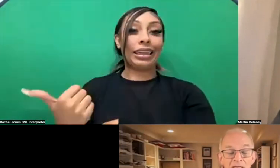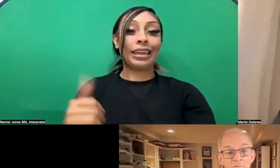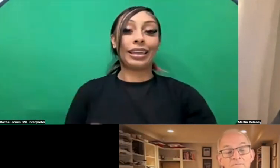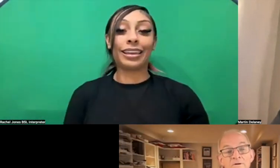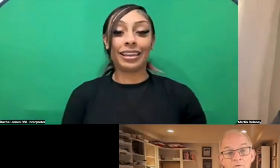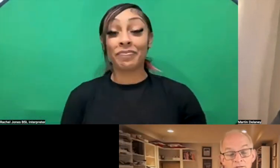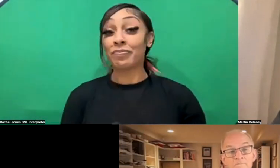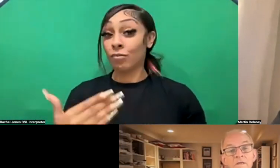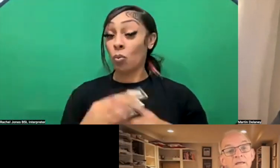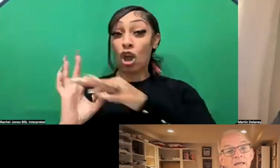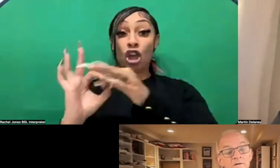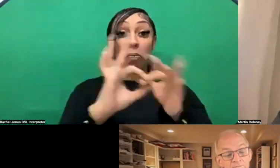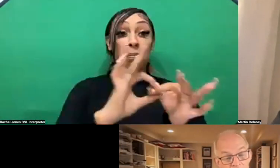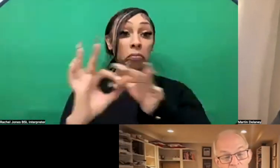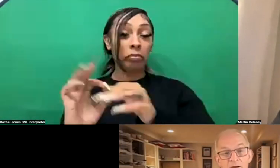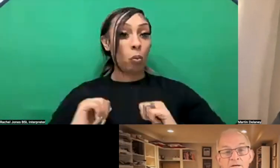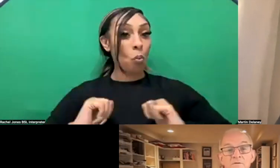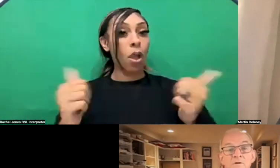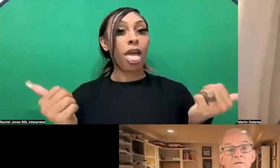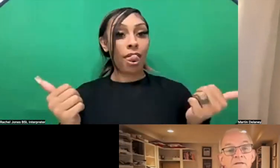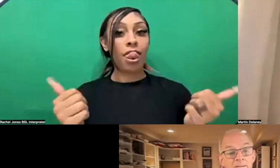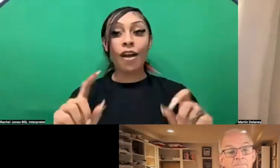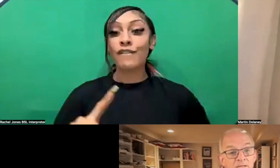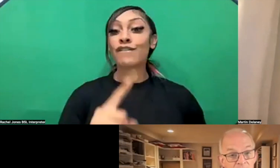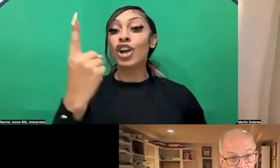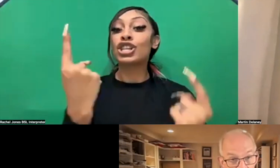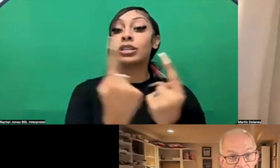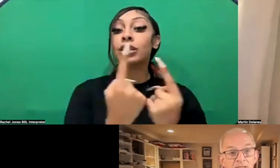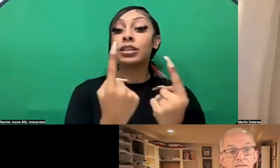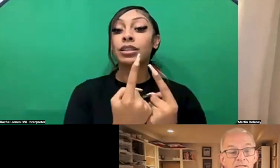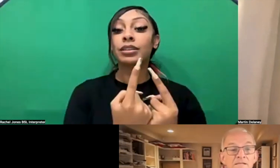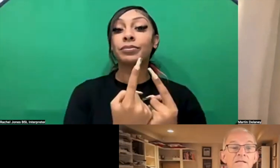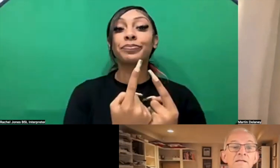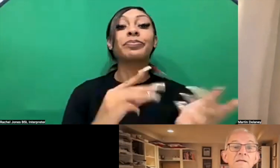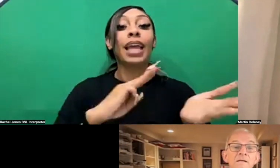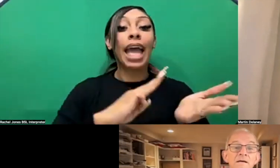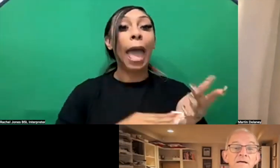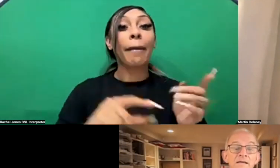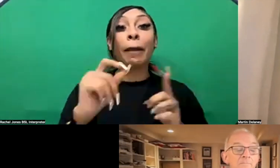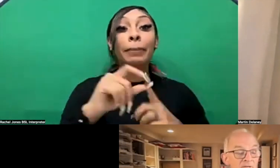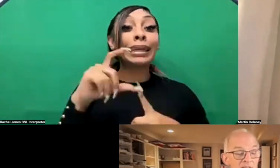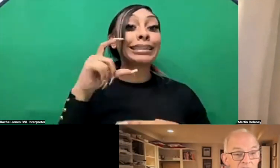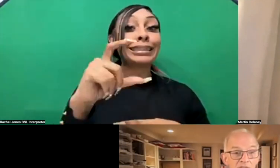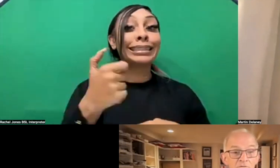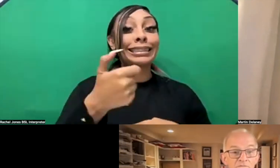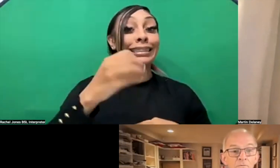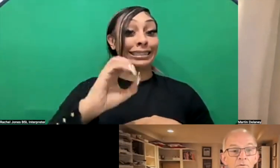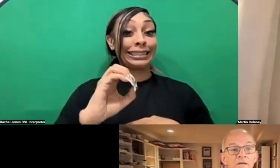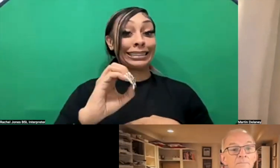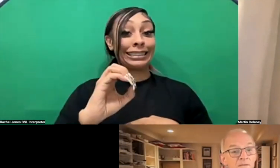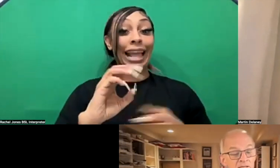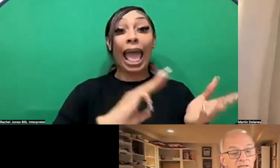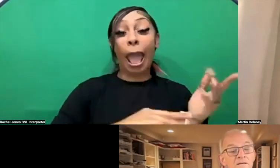it worked very well. And our first product was called the MPC 60. And MPC stood